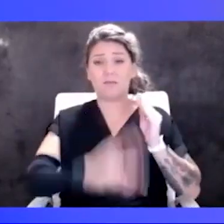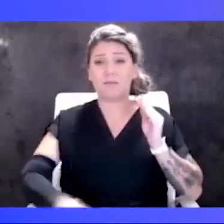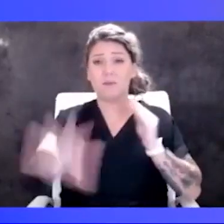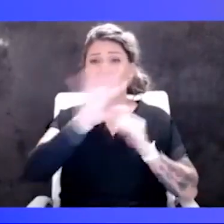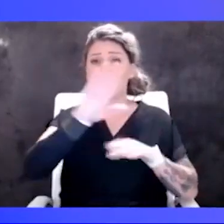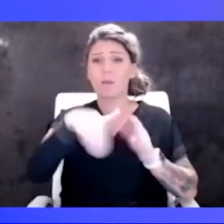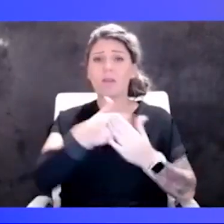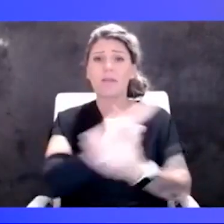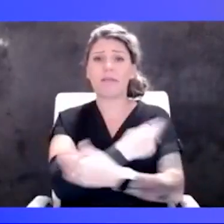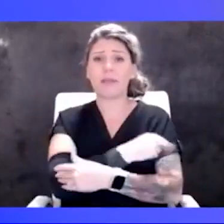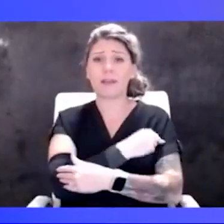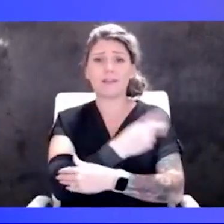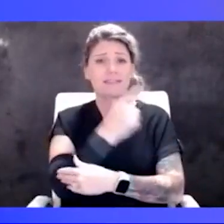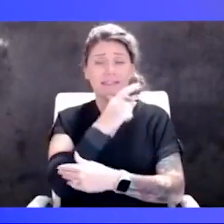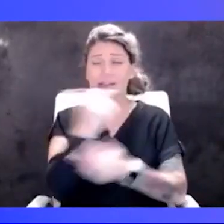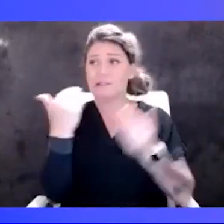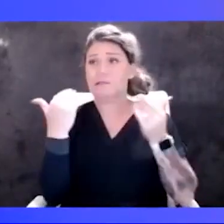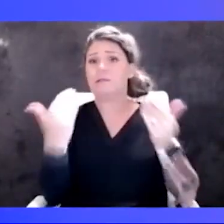don't allow for